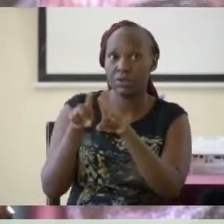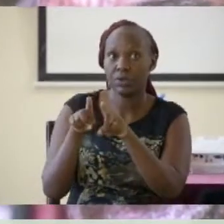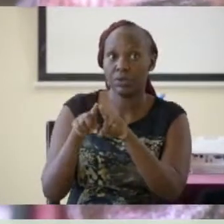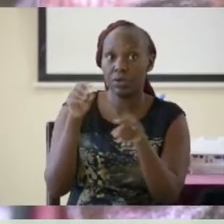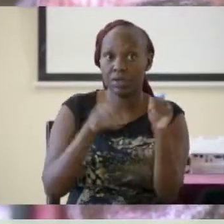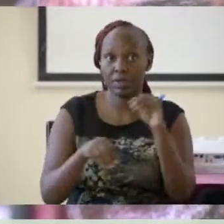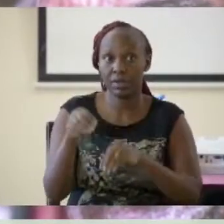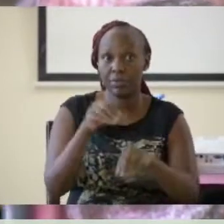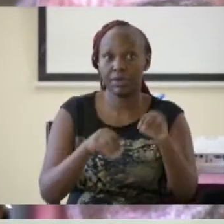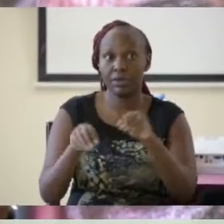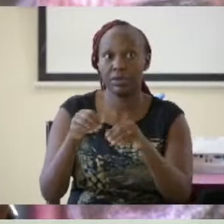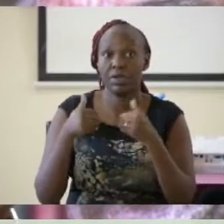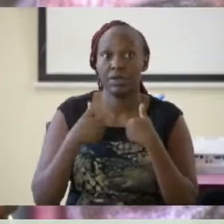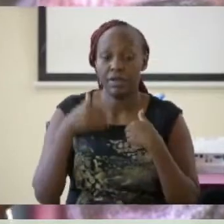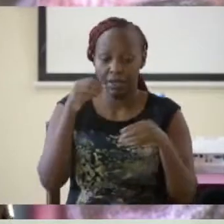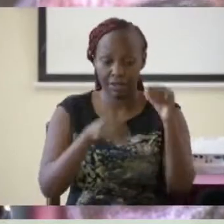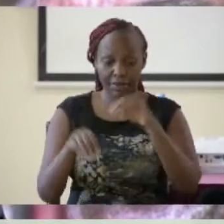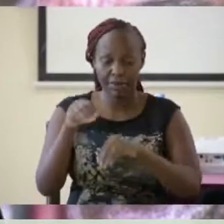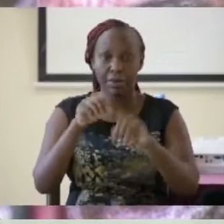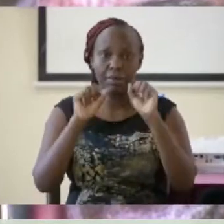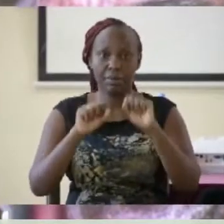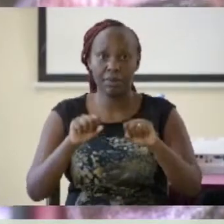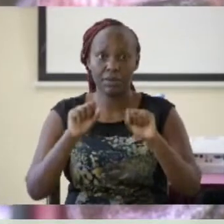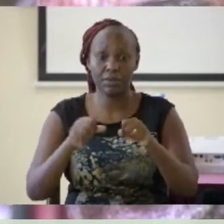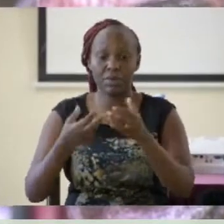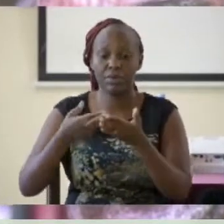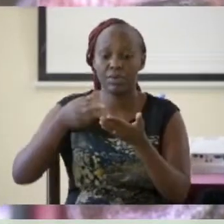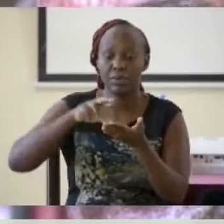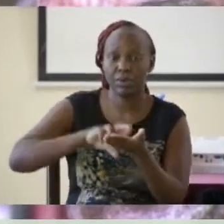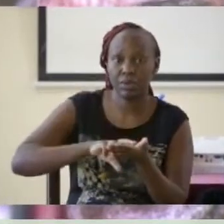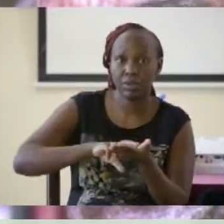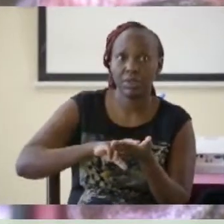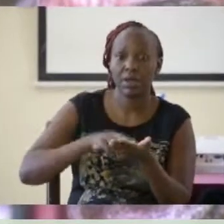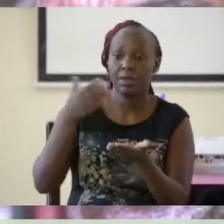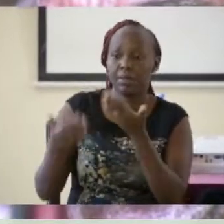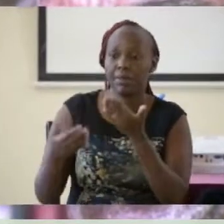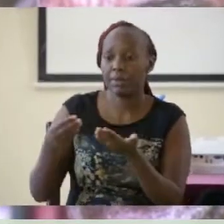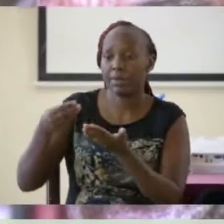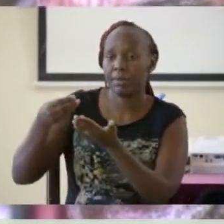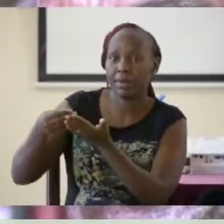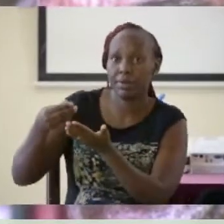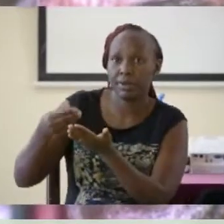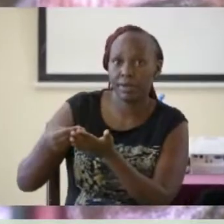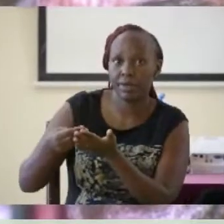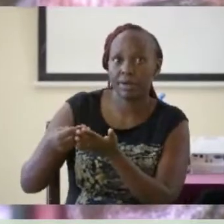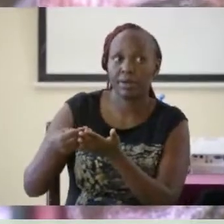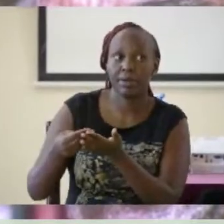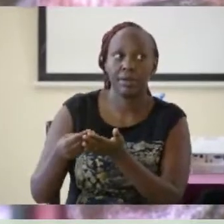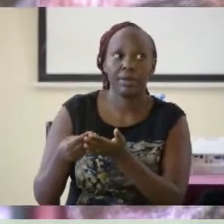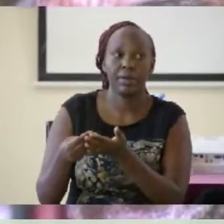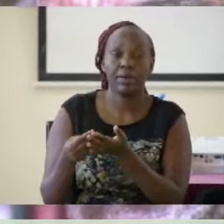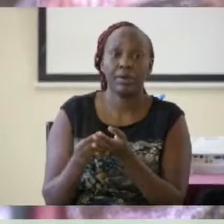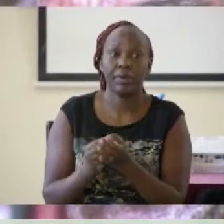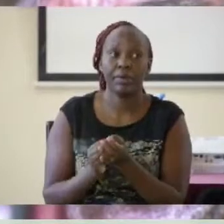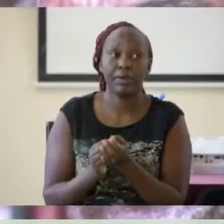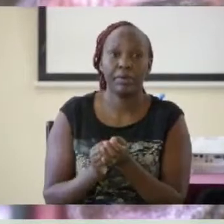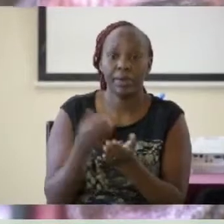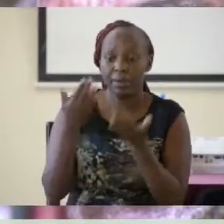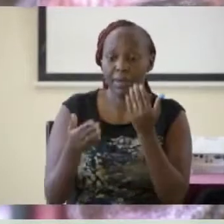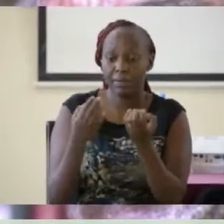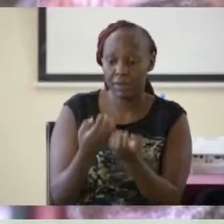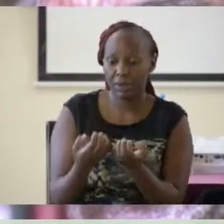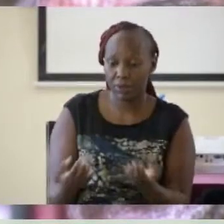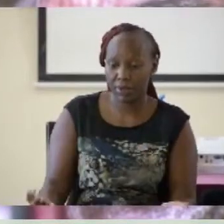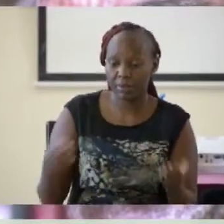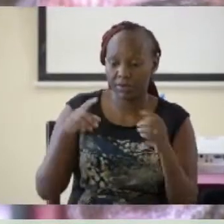input that we have? And inputs could be people like resources, it could be money, it could be equipment that you